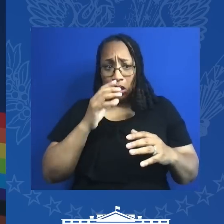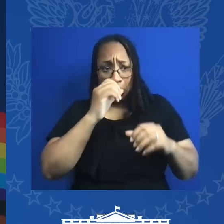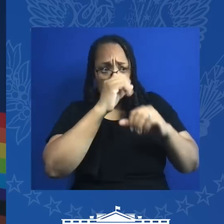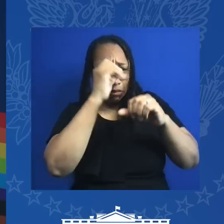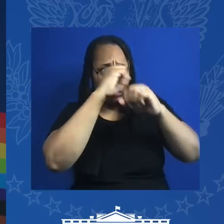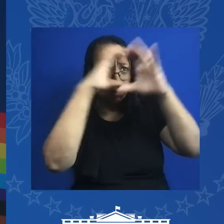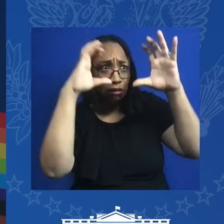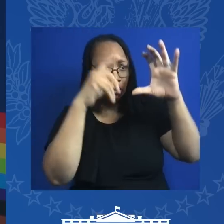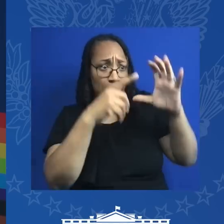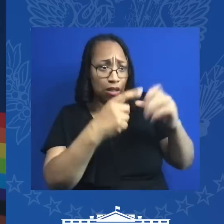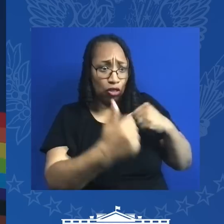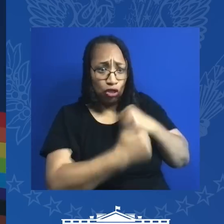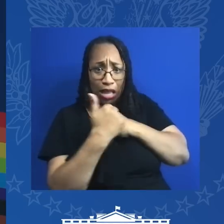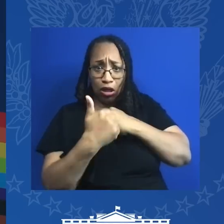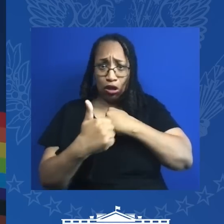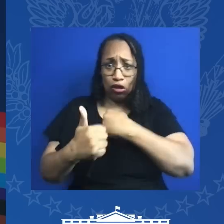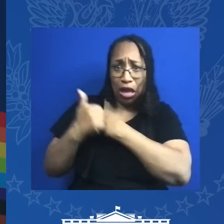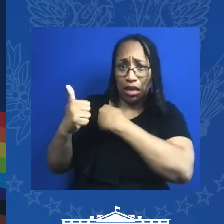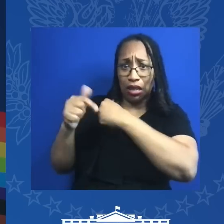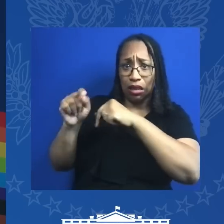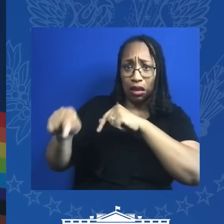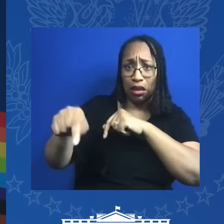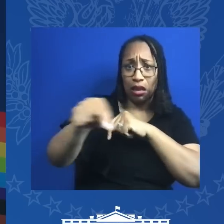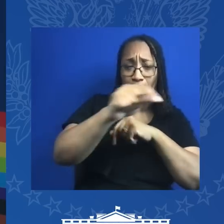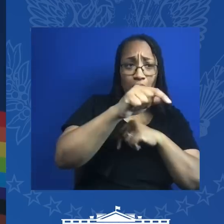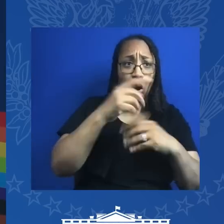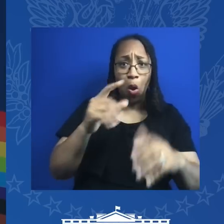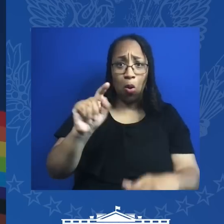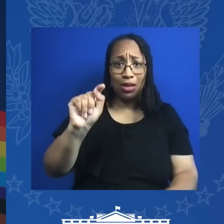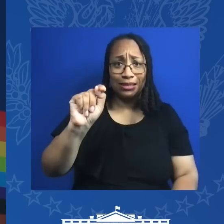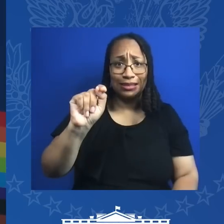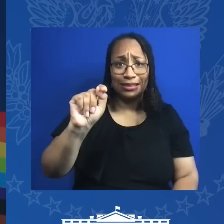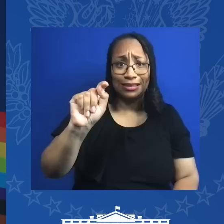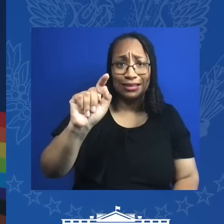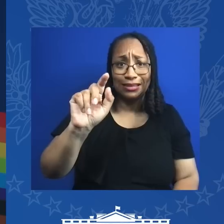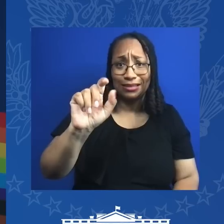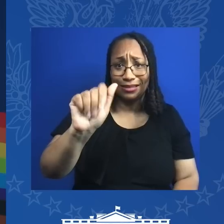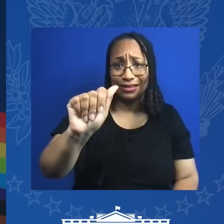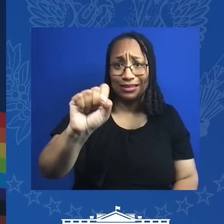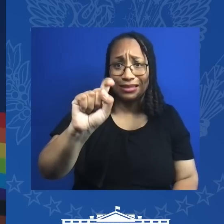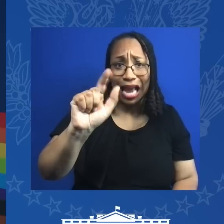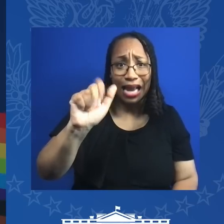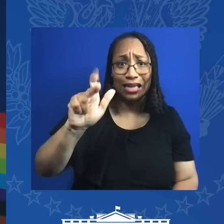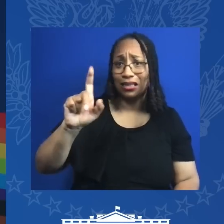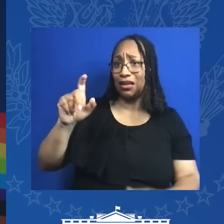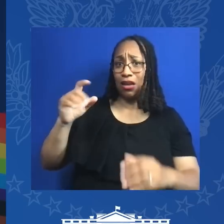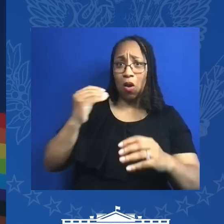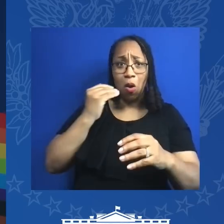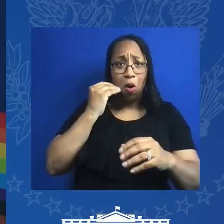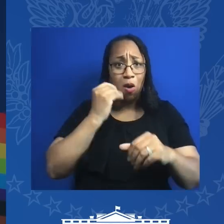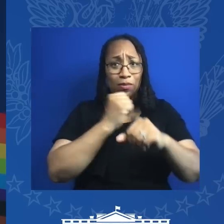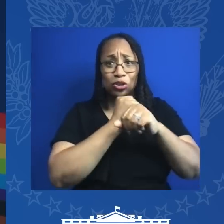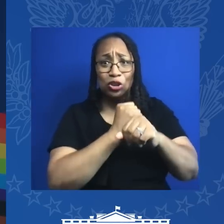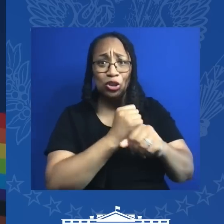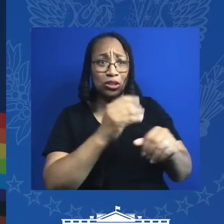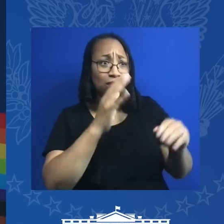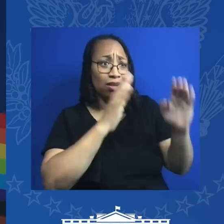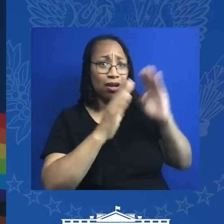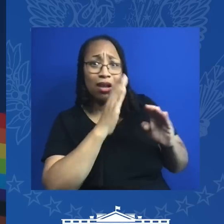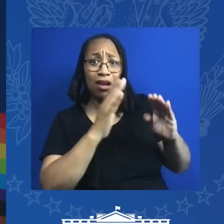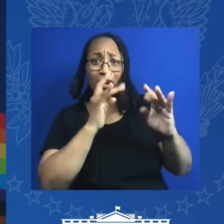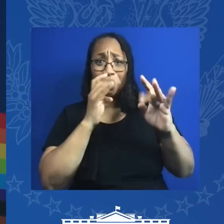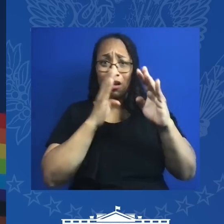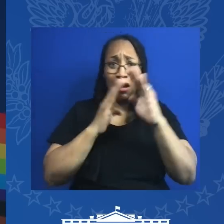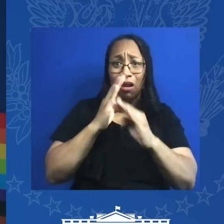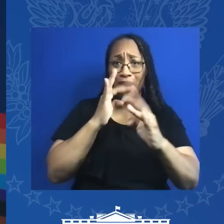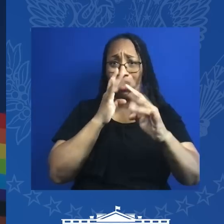Department of Homeland Security, with the support of the Department of Justice and the Department of Health and Human Services, is launching a safety partnership that's